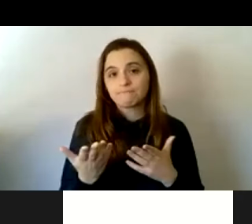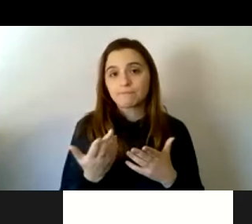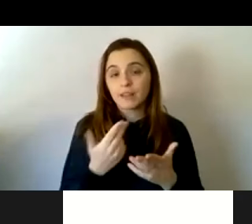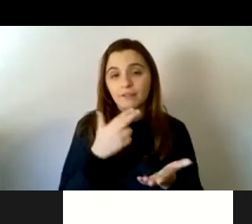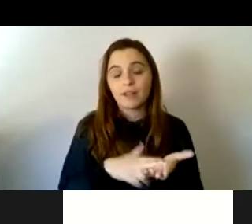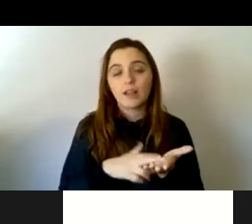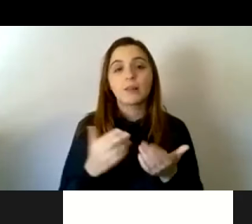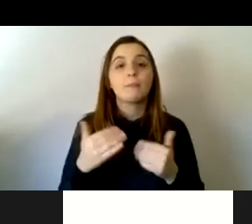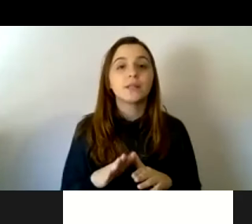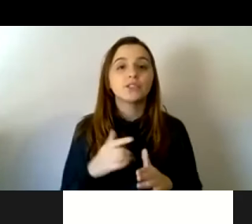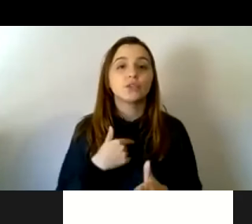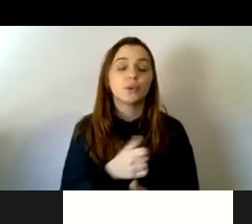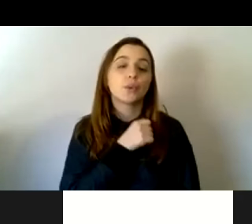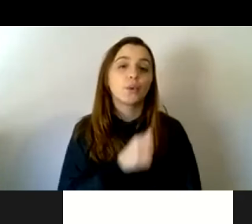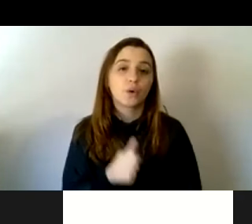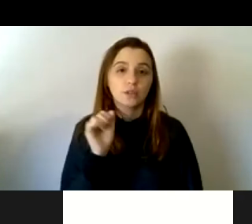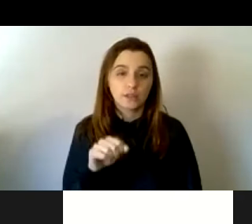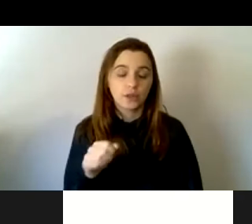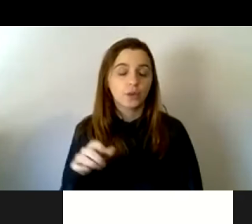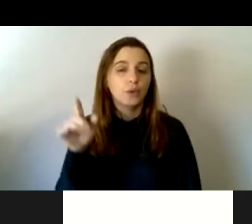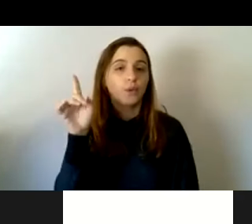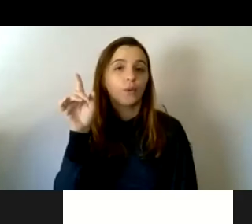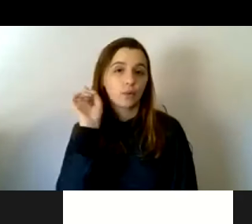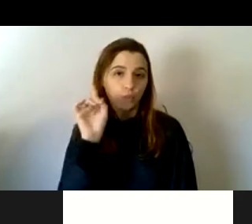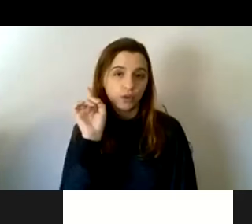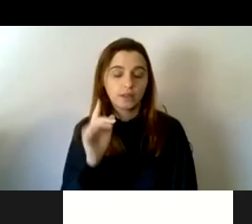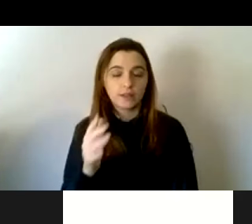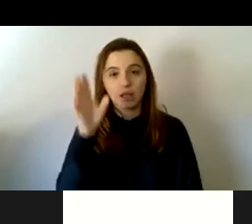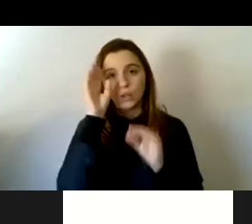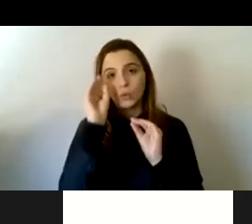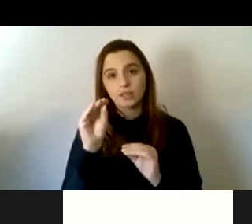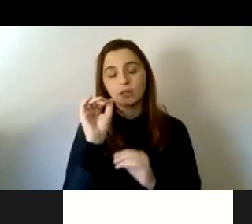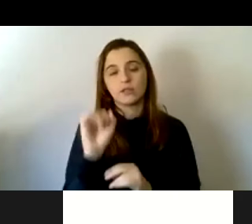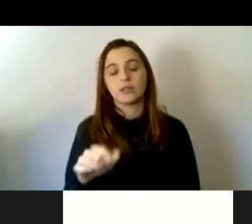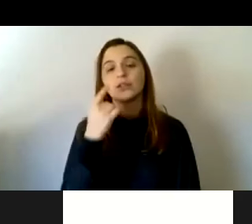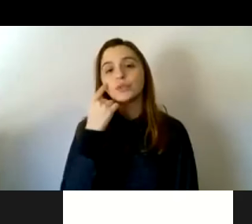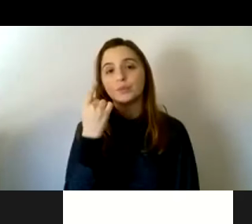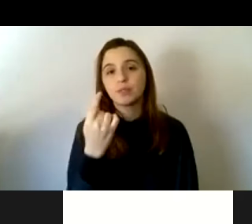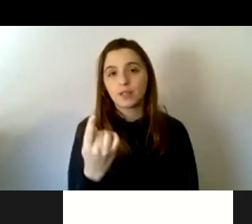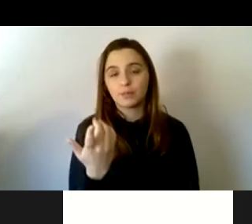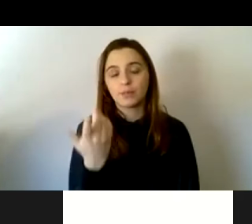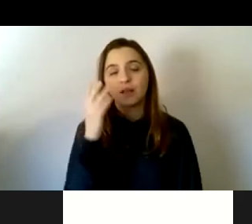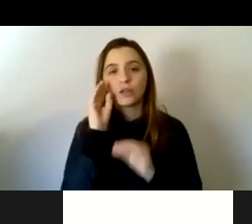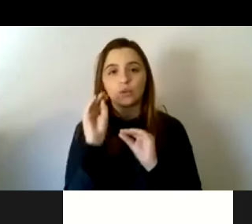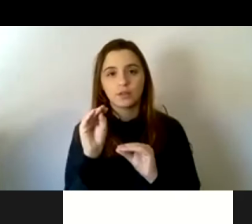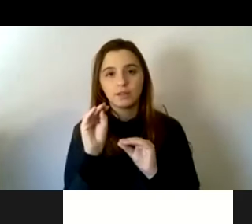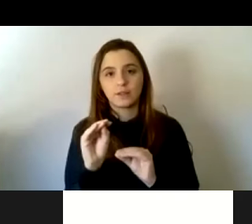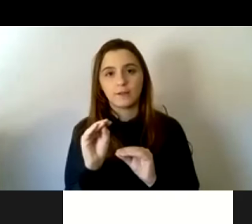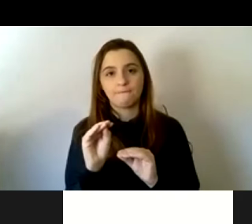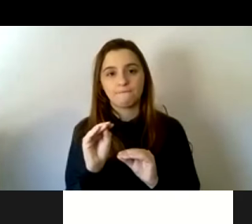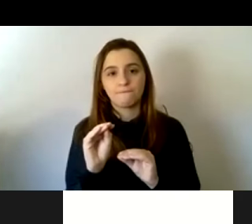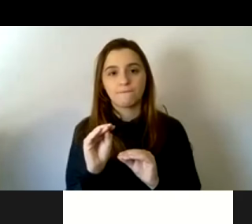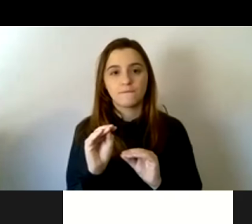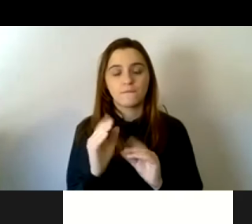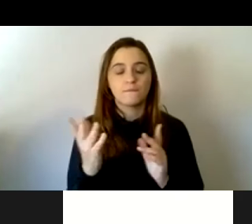But I agree with the importance of education, especially if the education comes through different